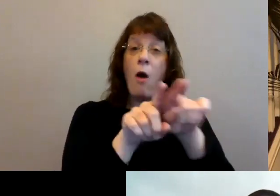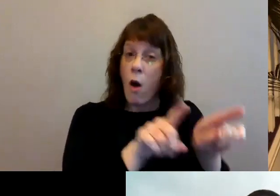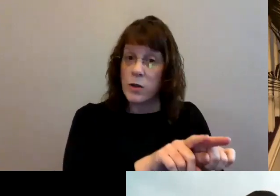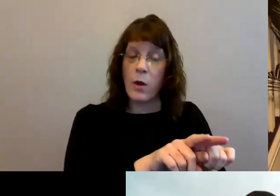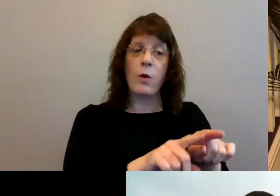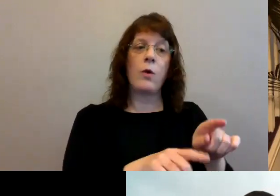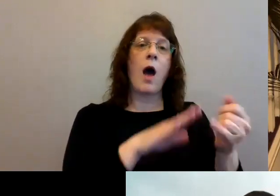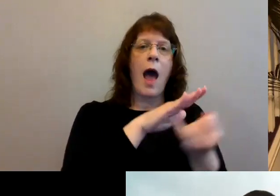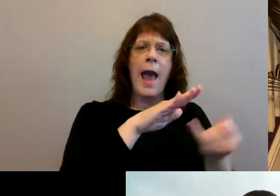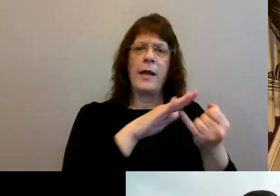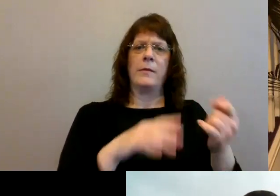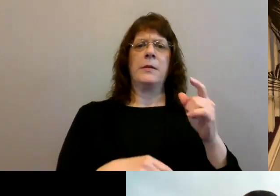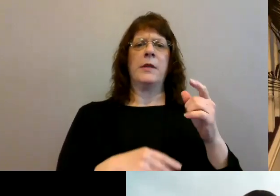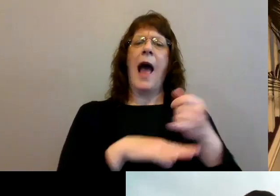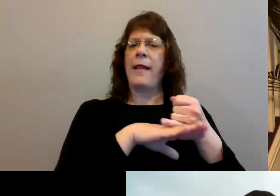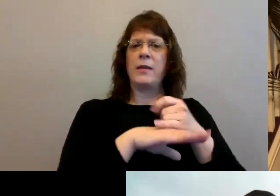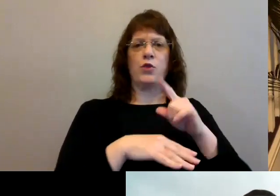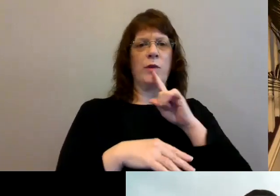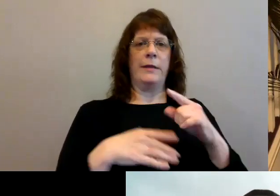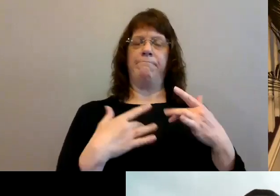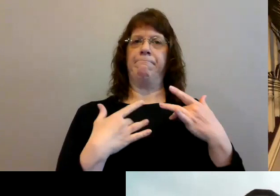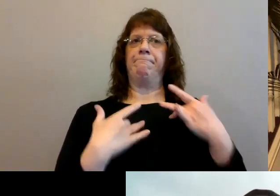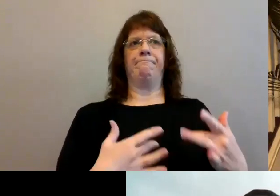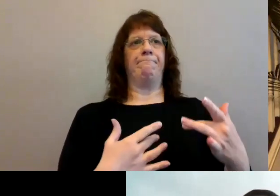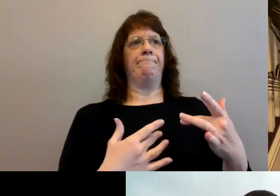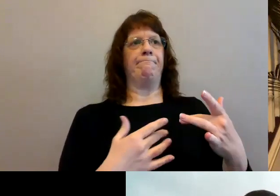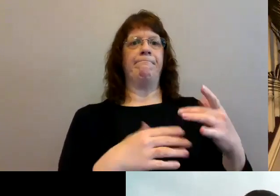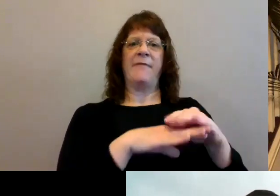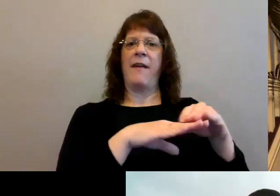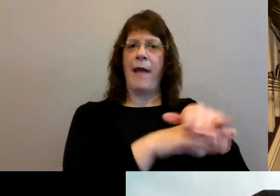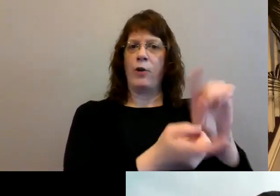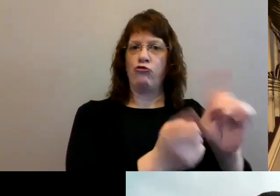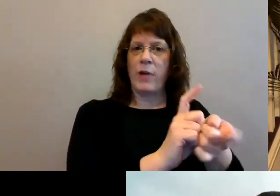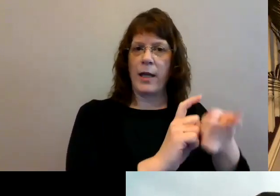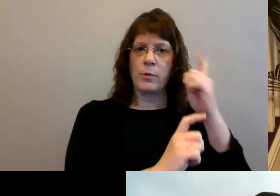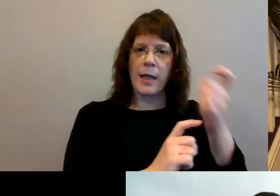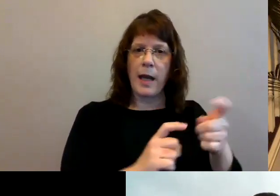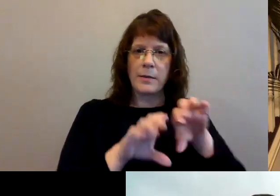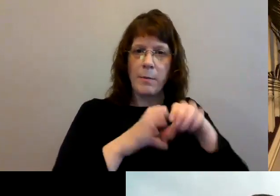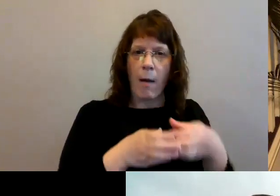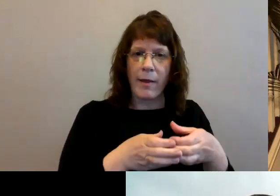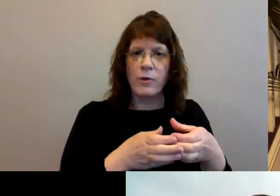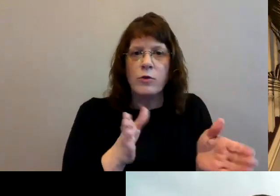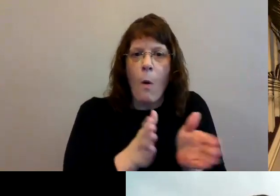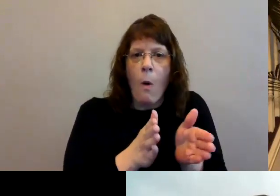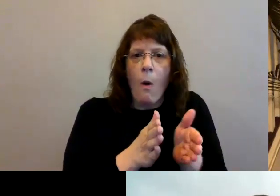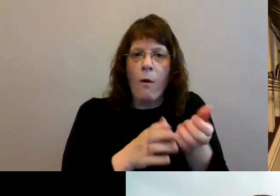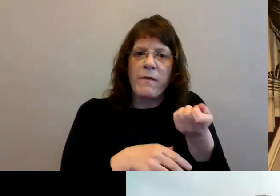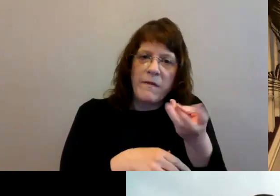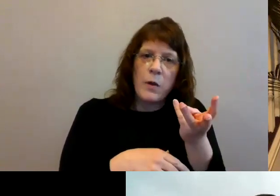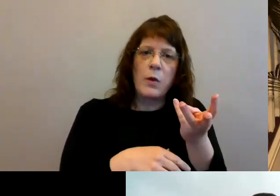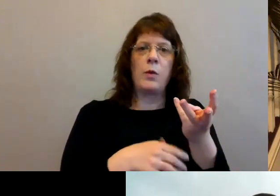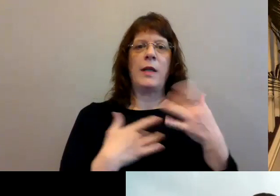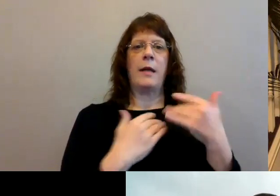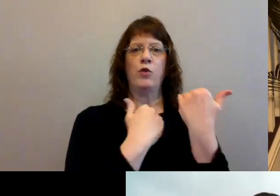very susceptible to change because the population sizes are small. Usually they're restricted, like they